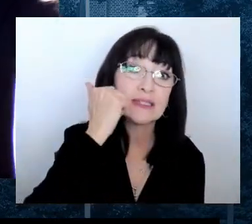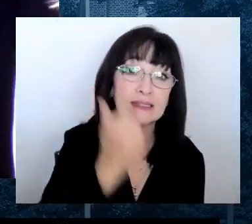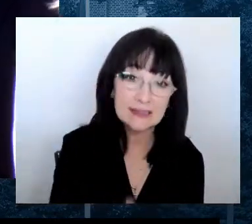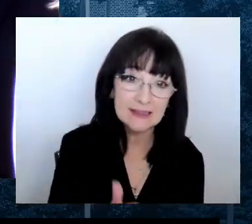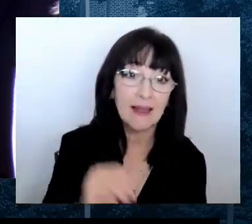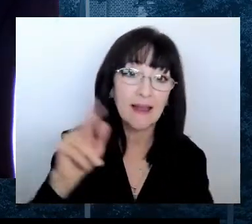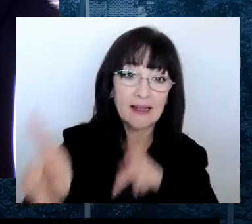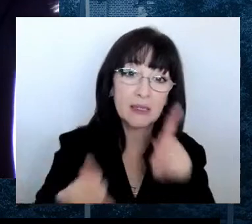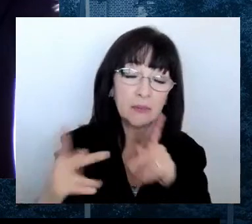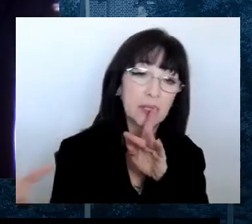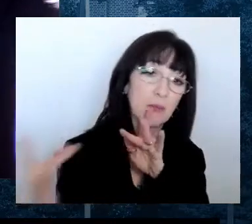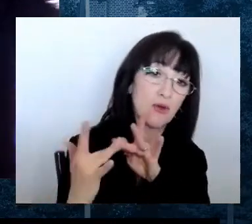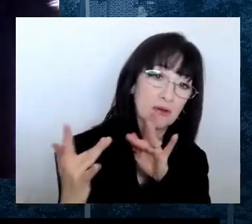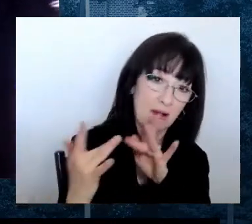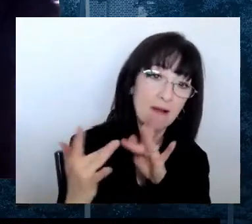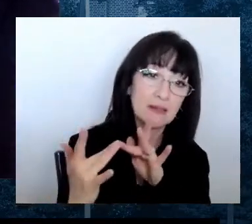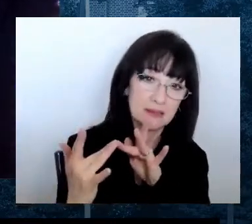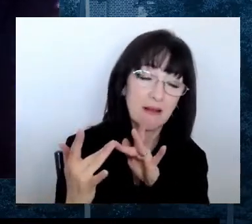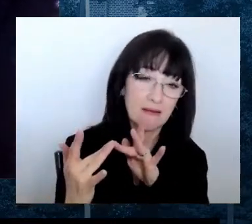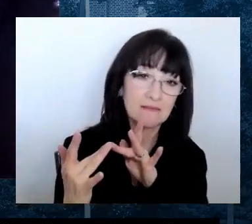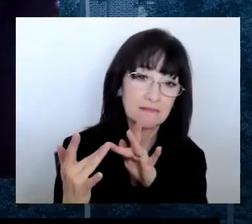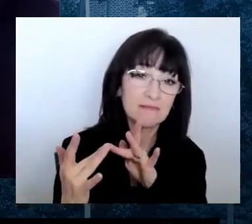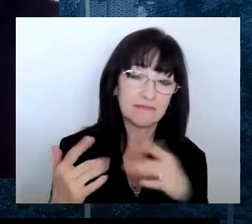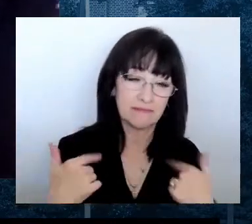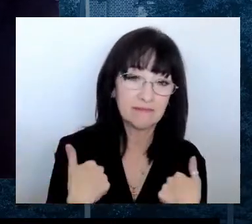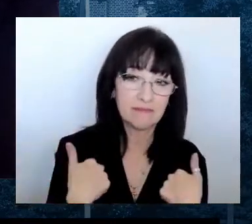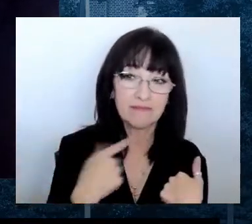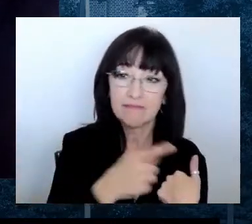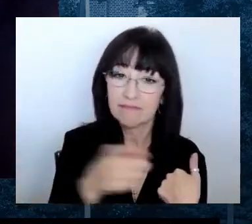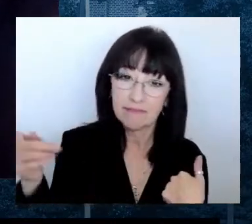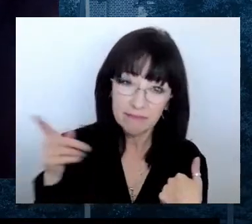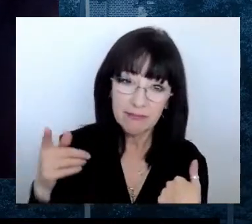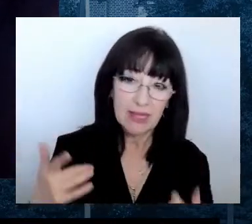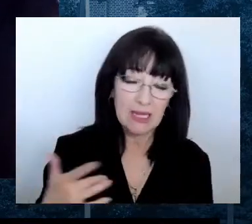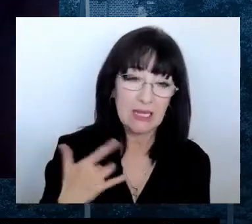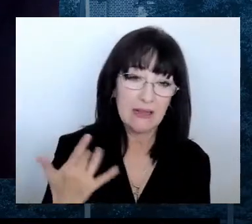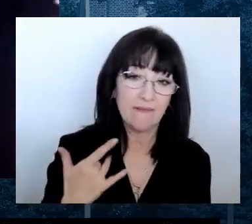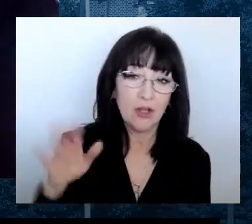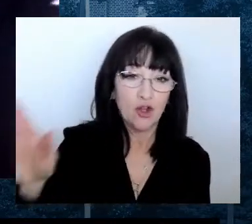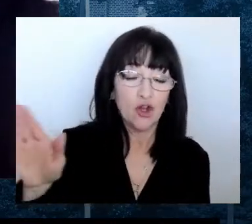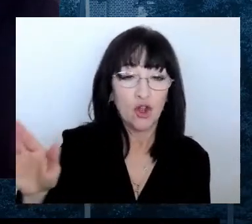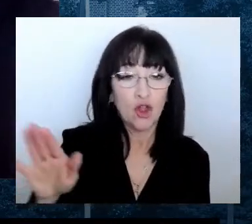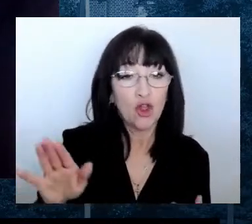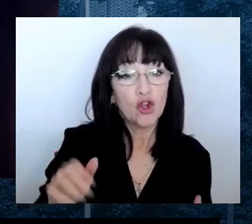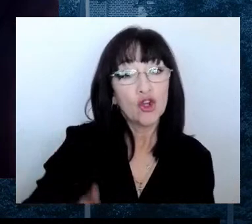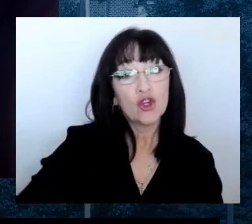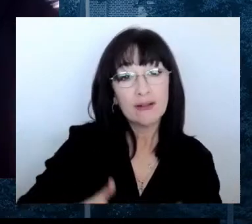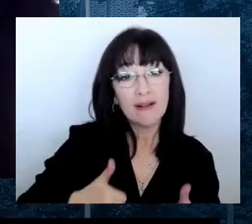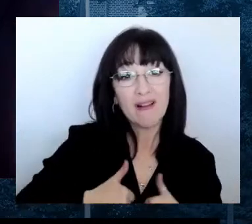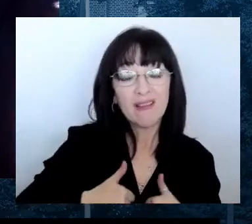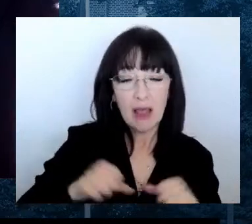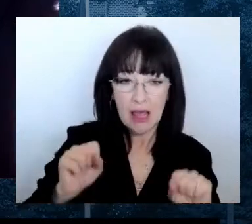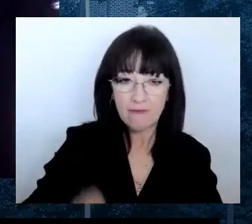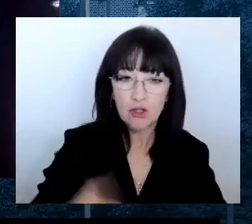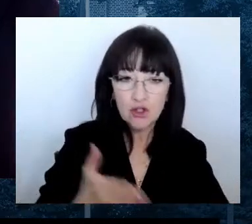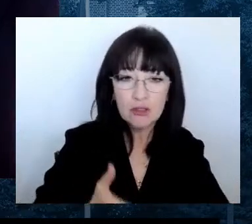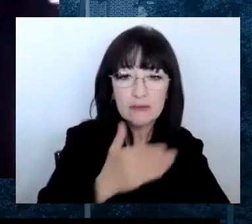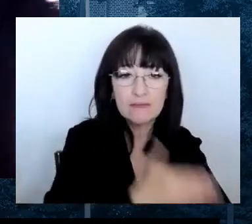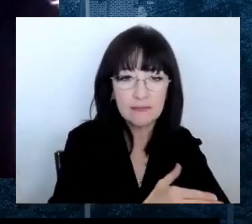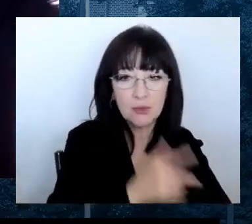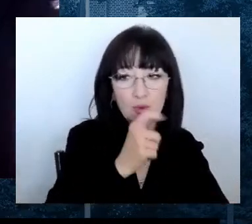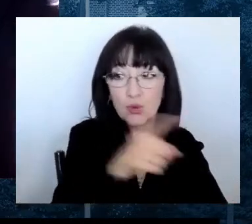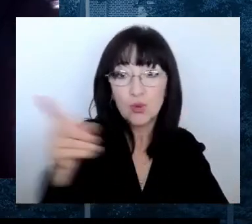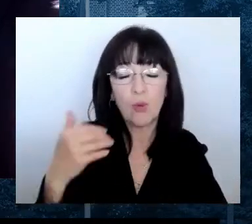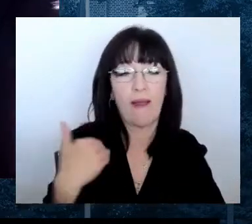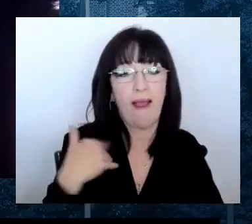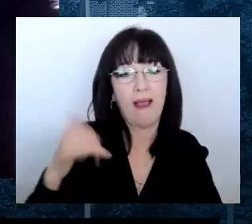who either saw their life enhanced because they were one of the lucky ones who were able to access paid leave already, or more frequently,